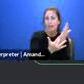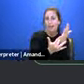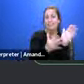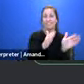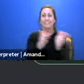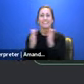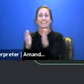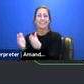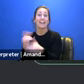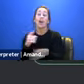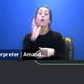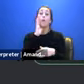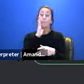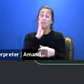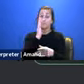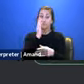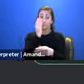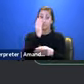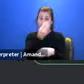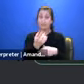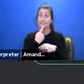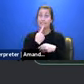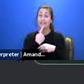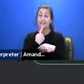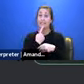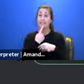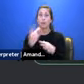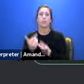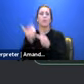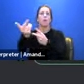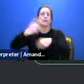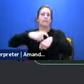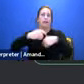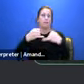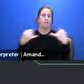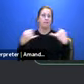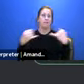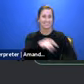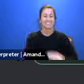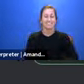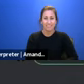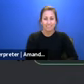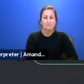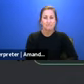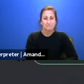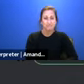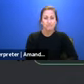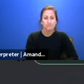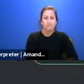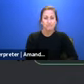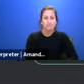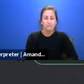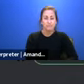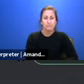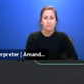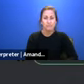the proposed timeline. And then we have the Shadow Glen driveway upgrade, and then the Manor new tech high school